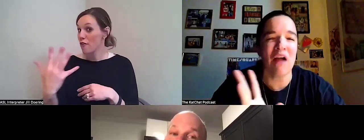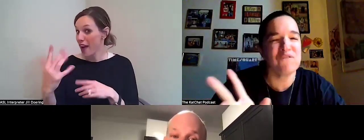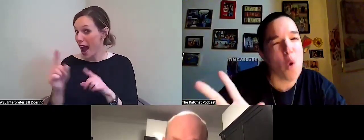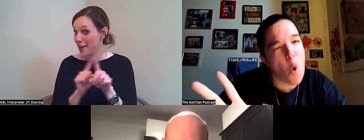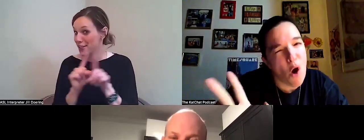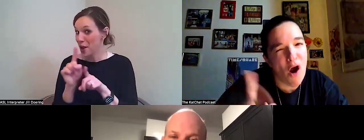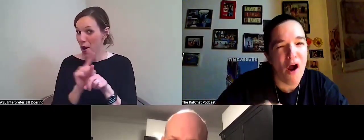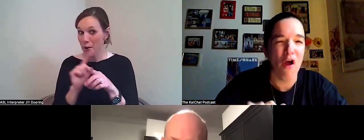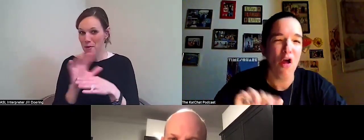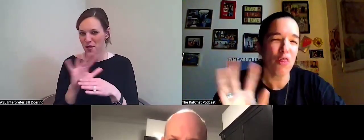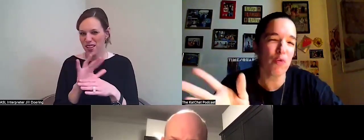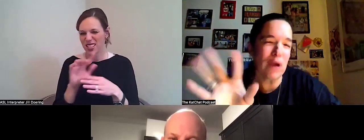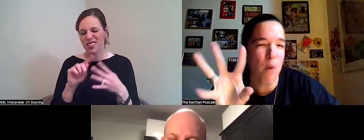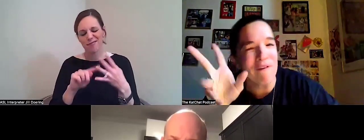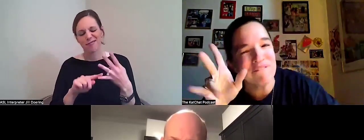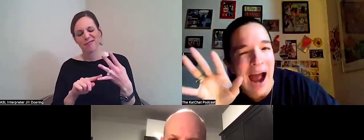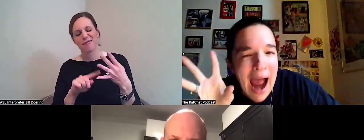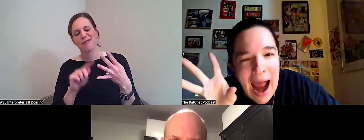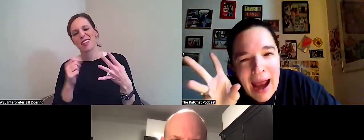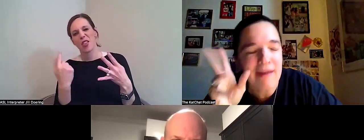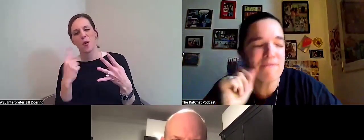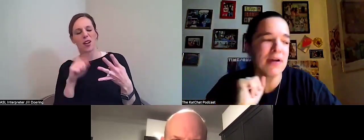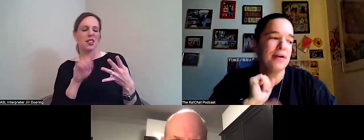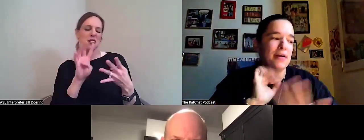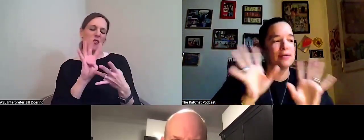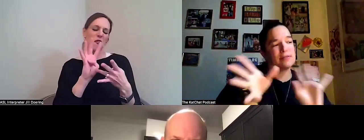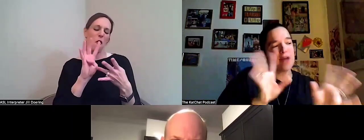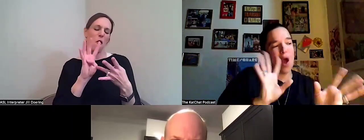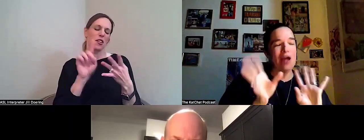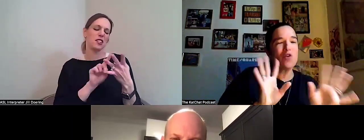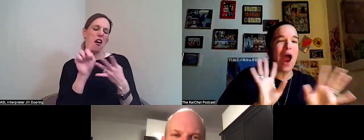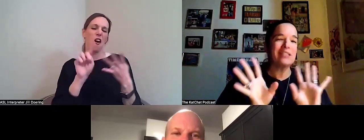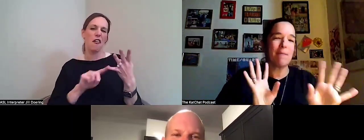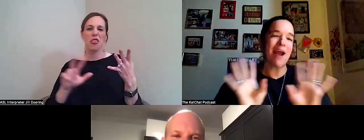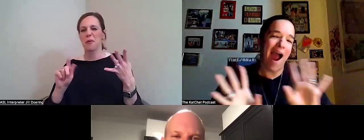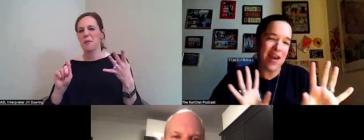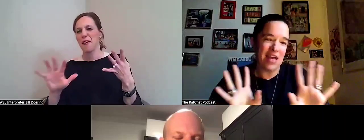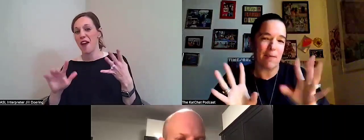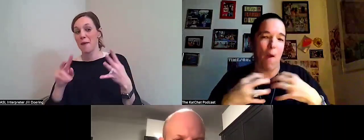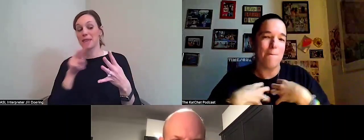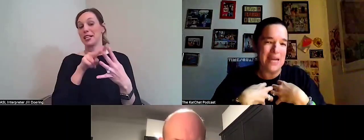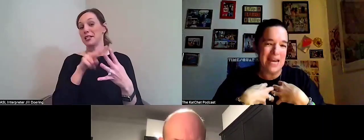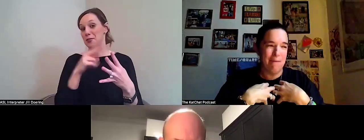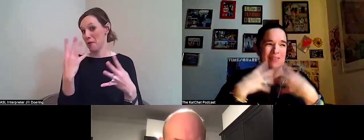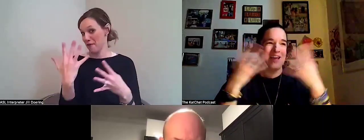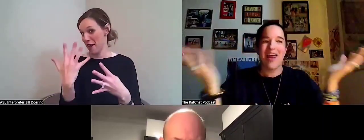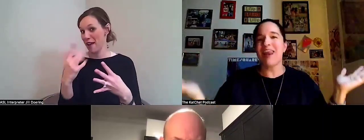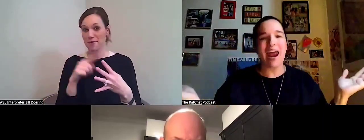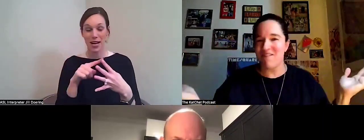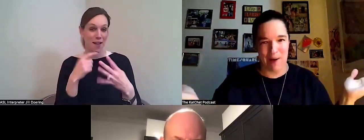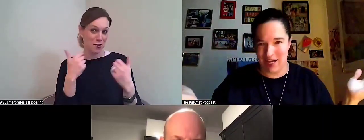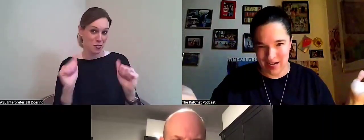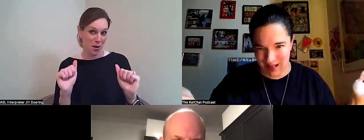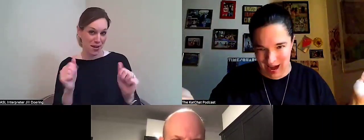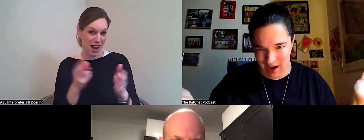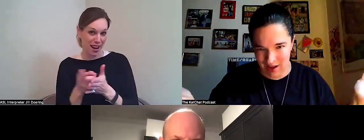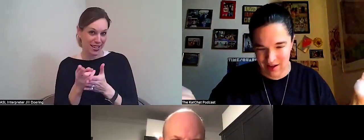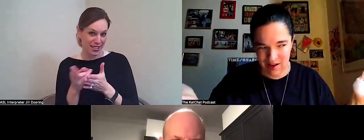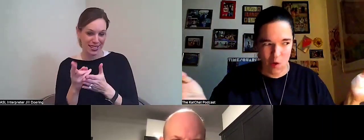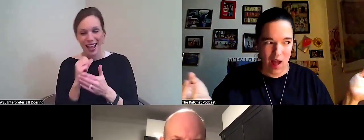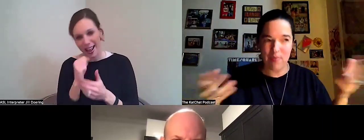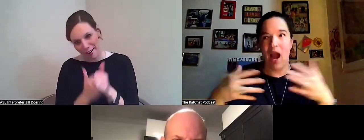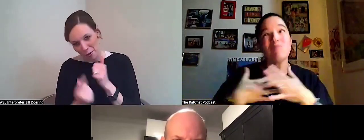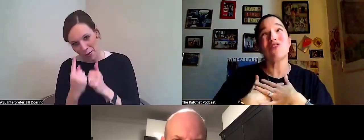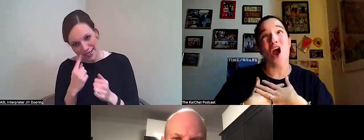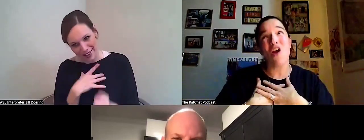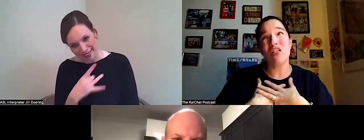ones wow. like 4, 3.5. So I Yep. tried to be honest about me because not everybody gonna like it.